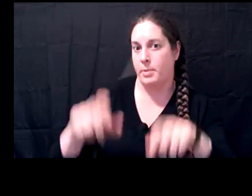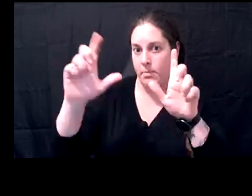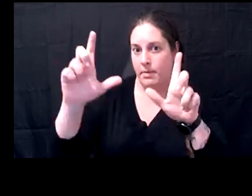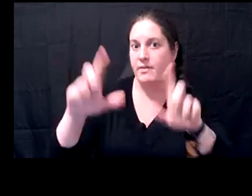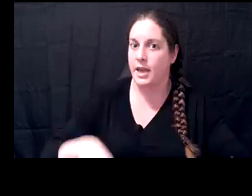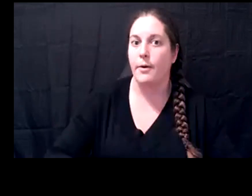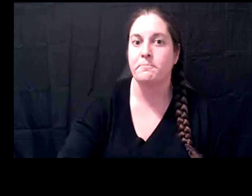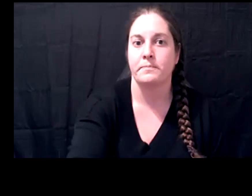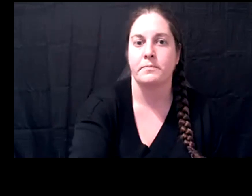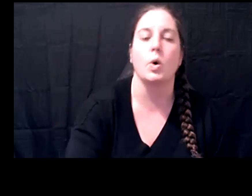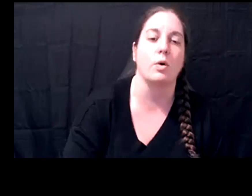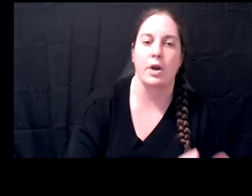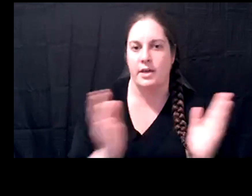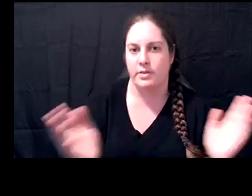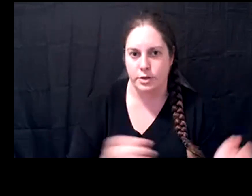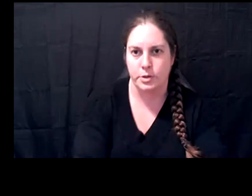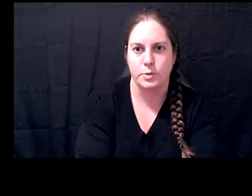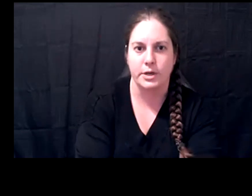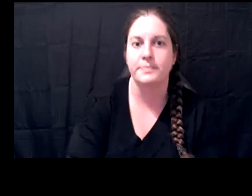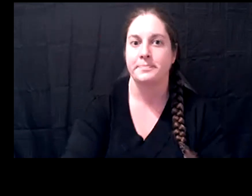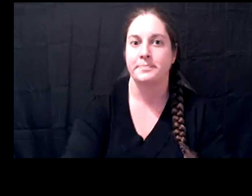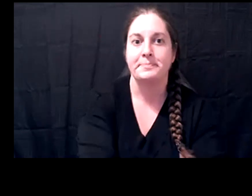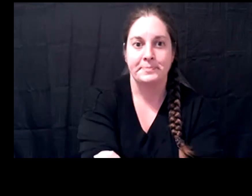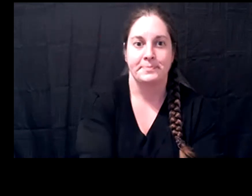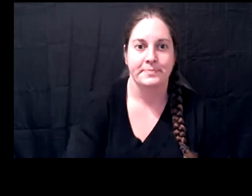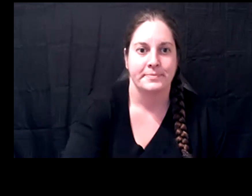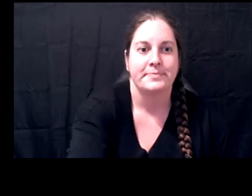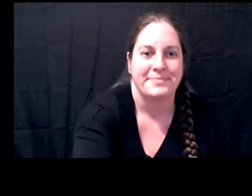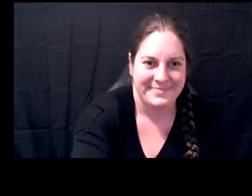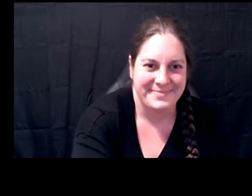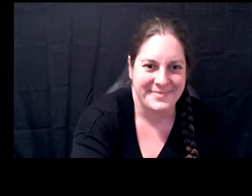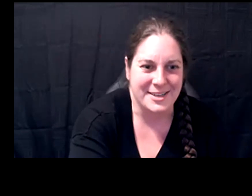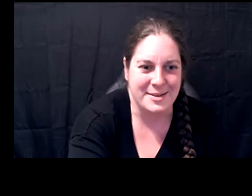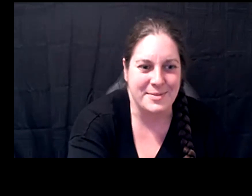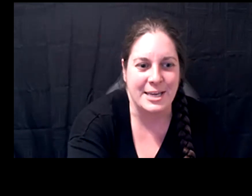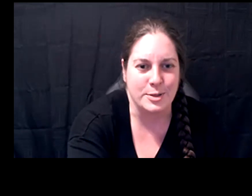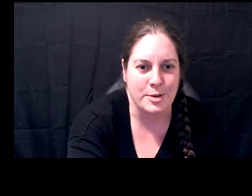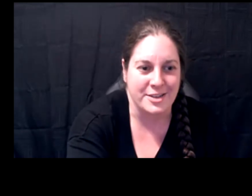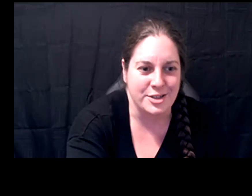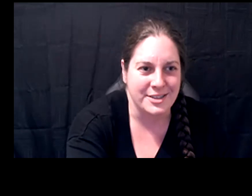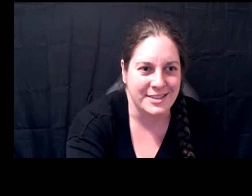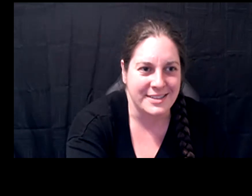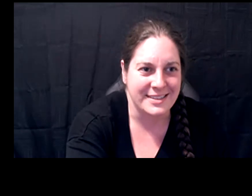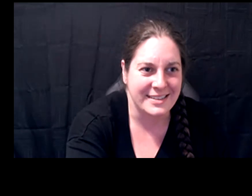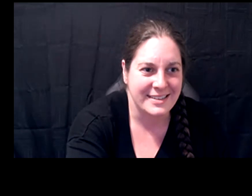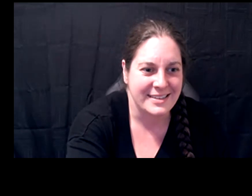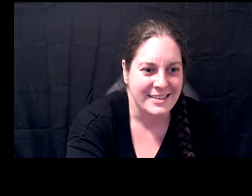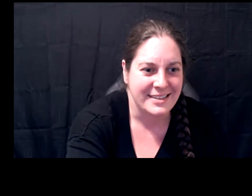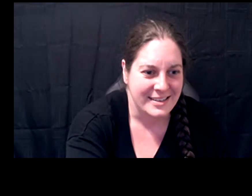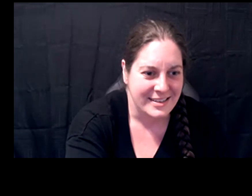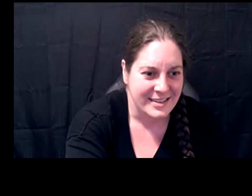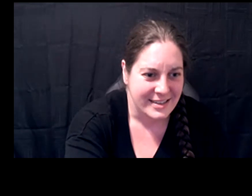and pop up my video, or one of the other interpreters will. Not a problem. Awesome. Thank you so much.